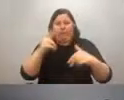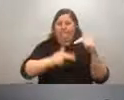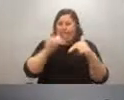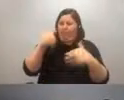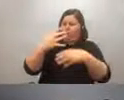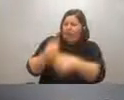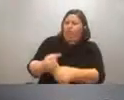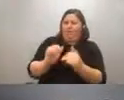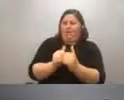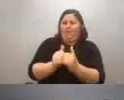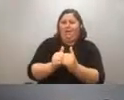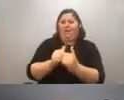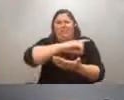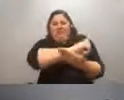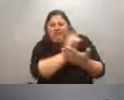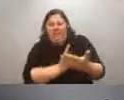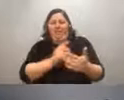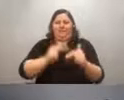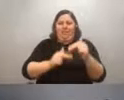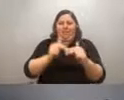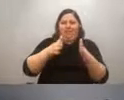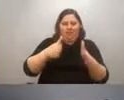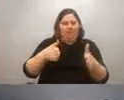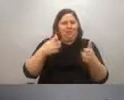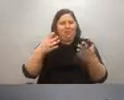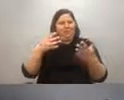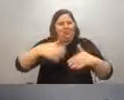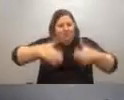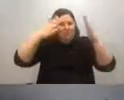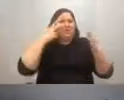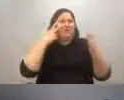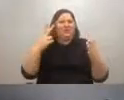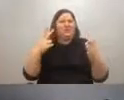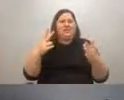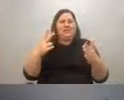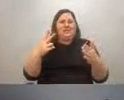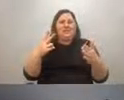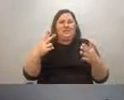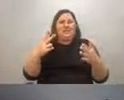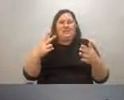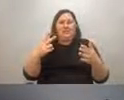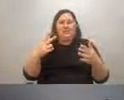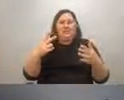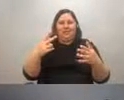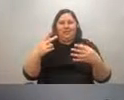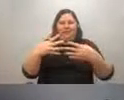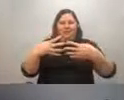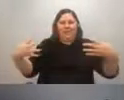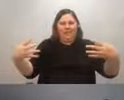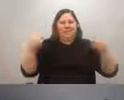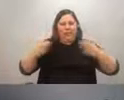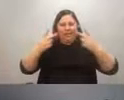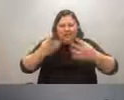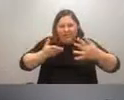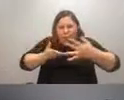is through the design of this building so you can see both in terms of how you can see through the the fence of the plaza that it's intentionally